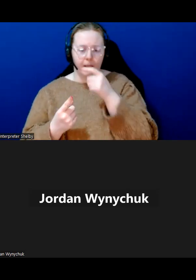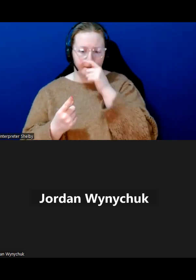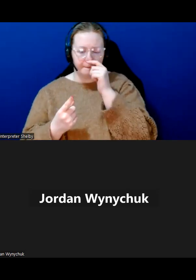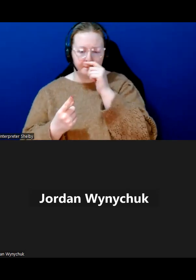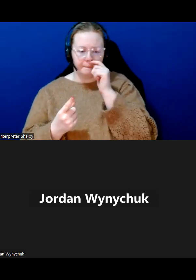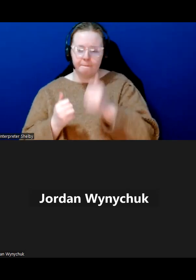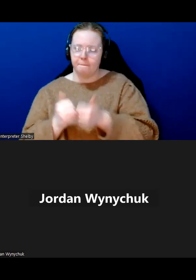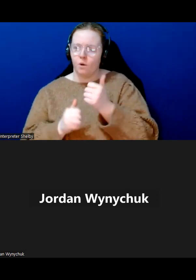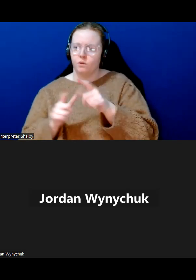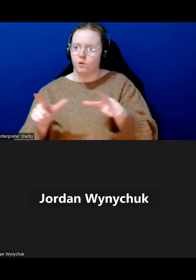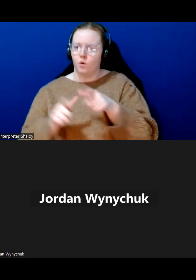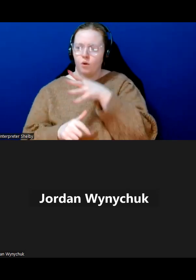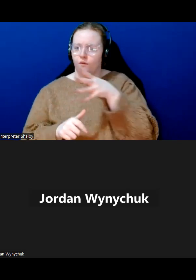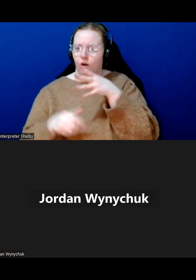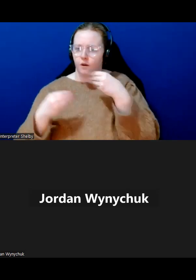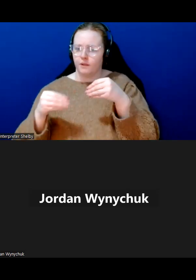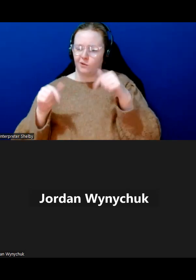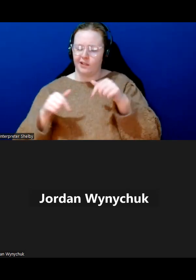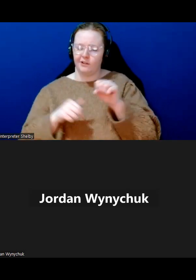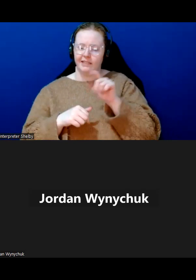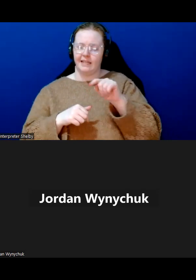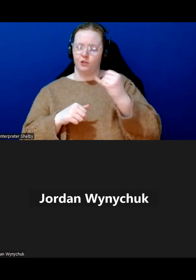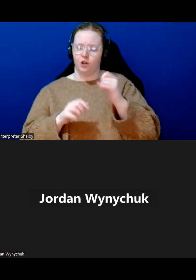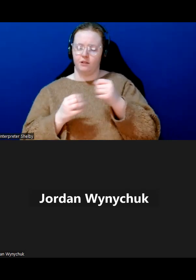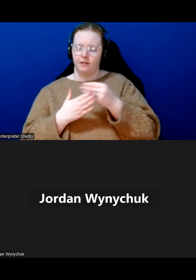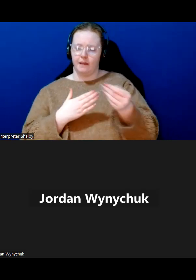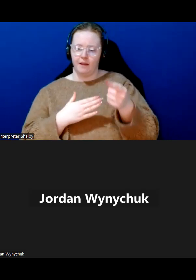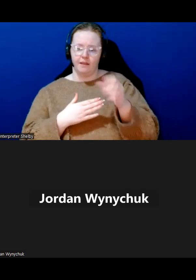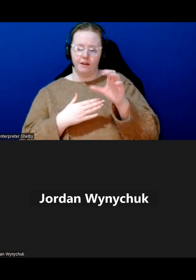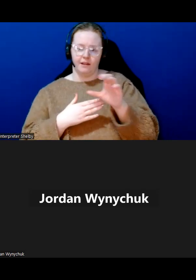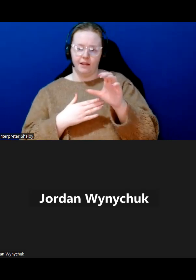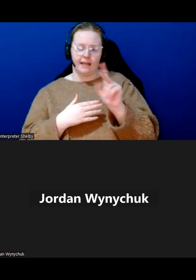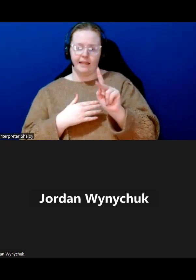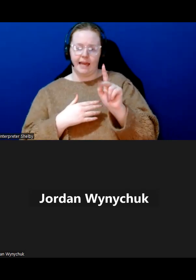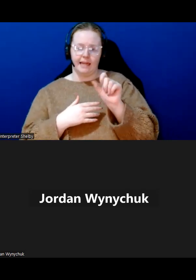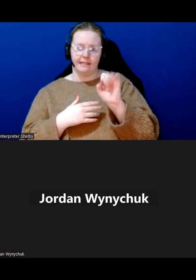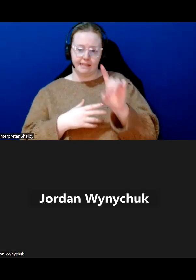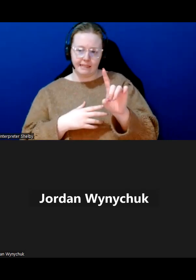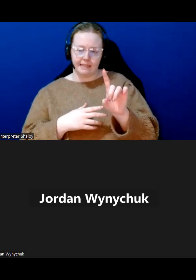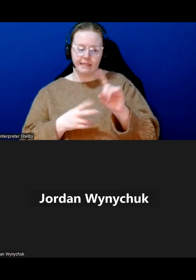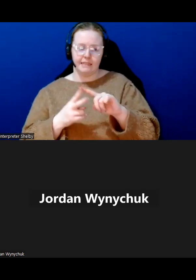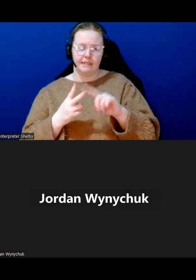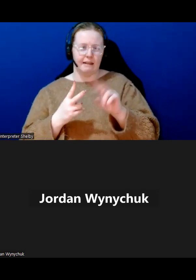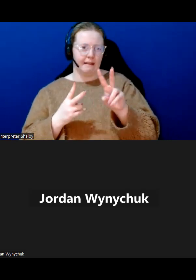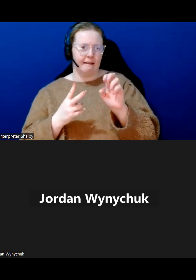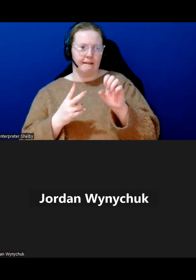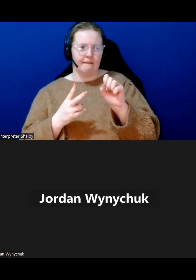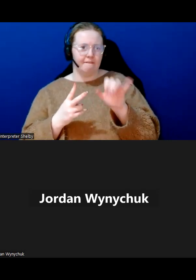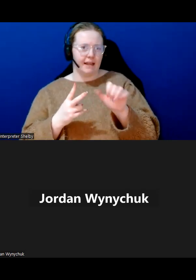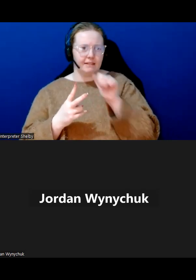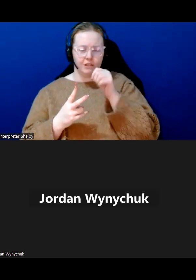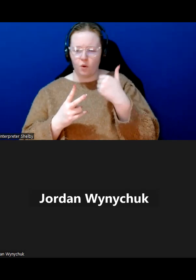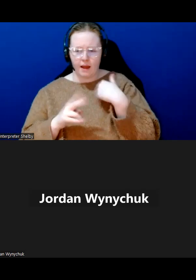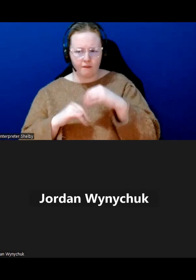local agricultural stores. I know here in St. John's, you can buy it down at Gay Seed. I don't think Vessi sells it online,